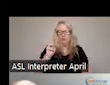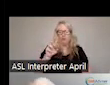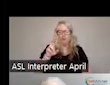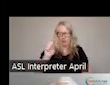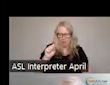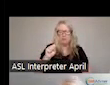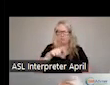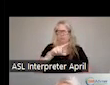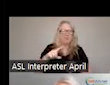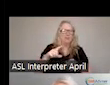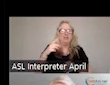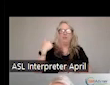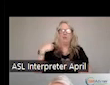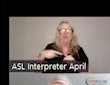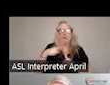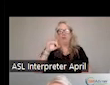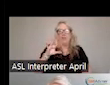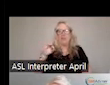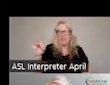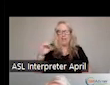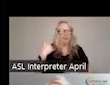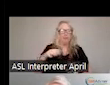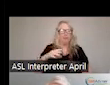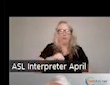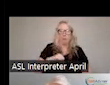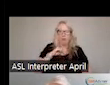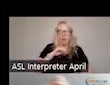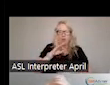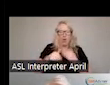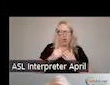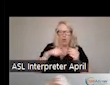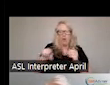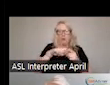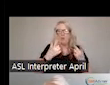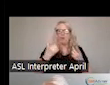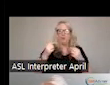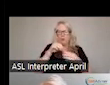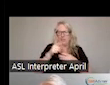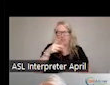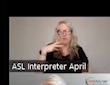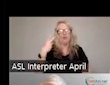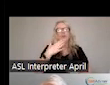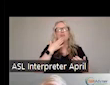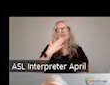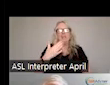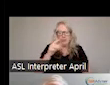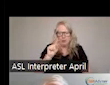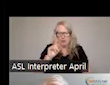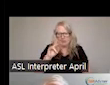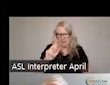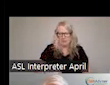one of the first 988 fee legislations. And we're just so proud of all the movement that they're doing in Washington. Thank you, Tina.